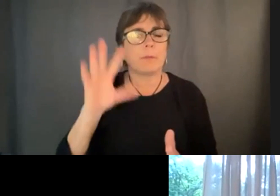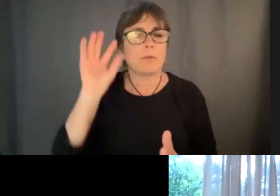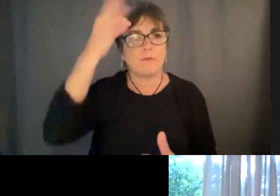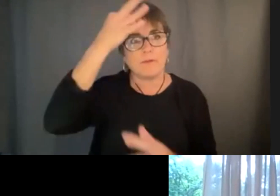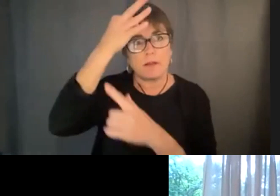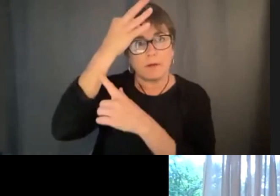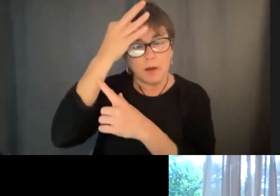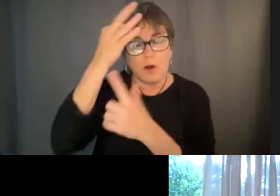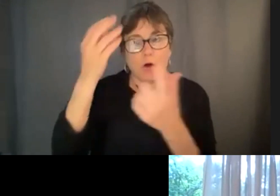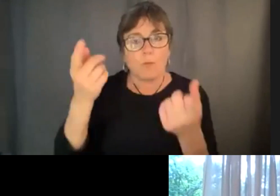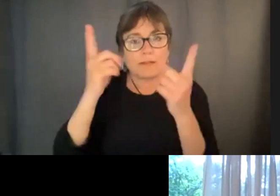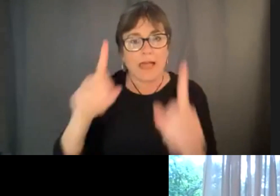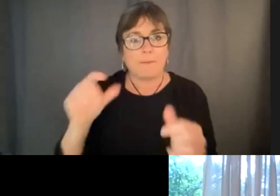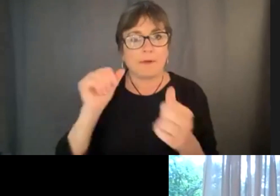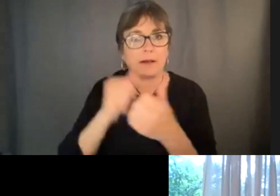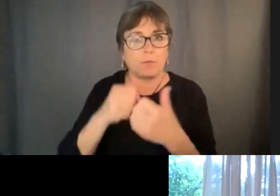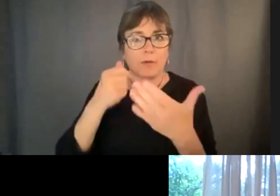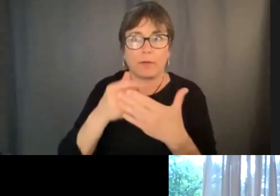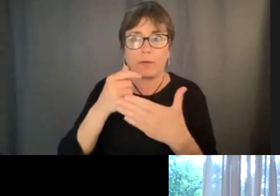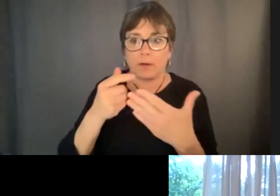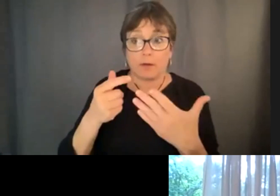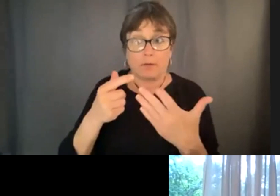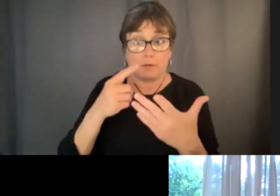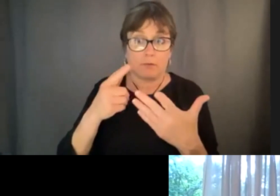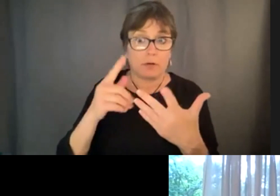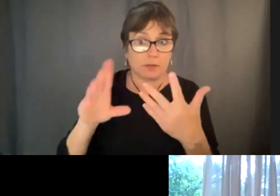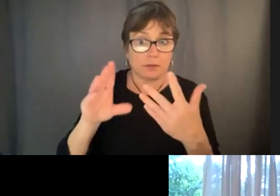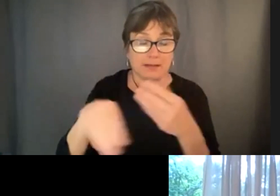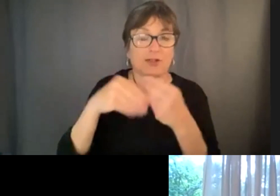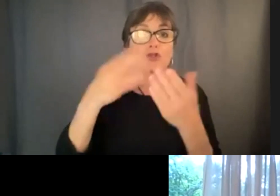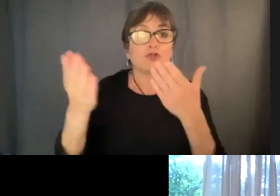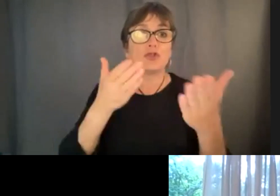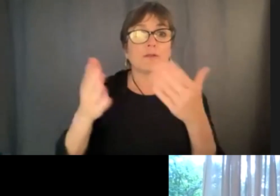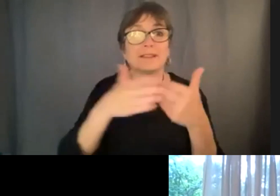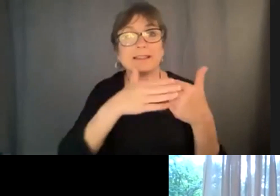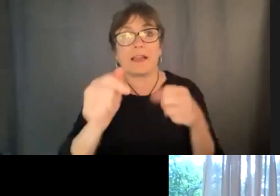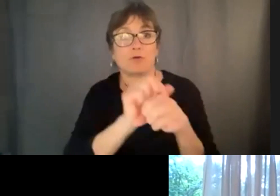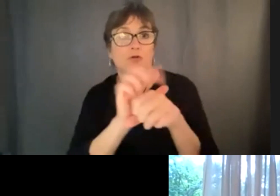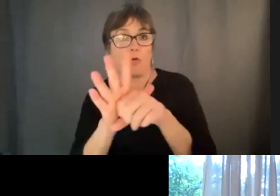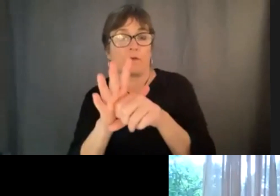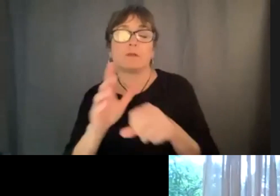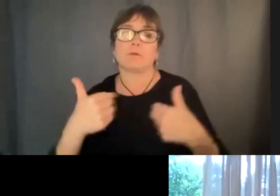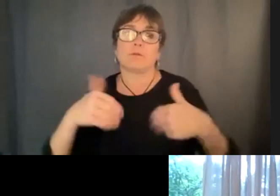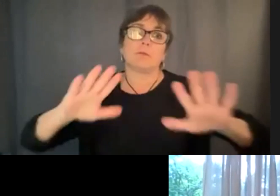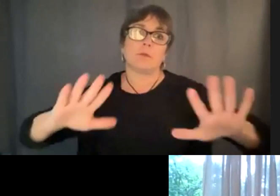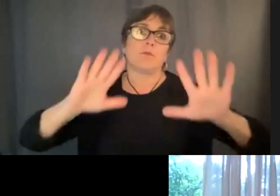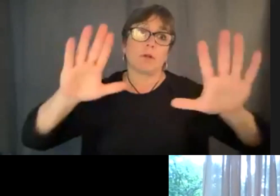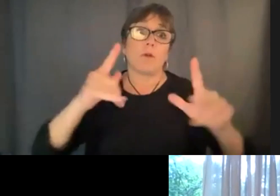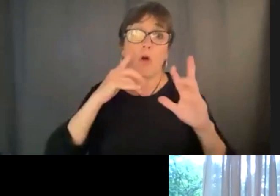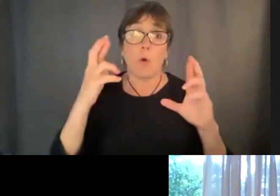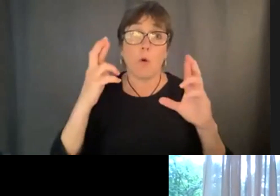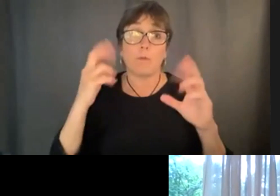compensatory services after COVID, and a lot of great information. So I really hope y'all can join us.